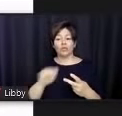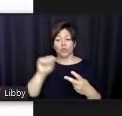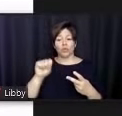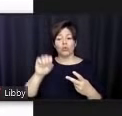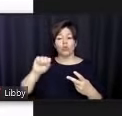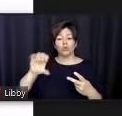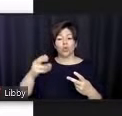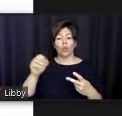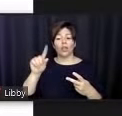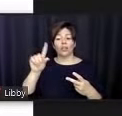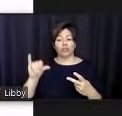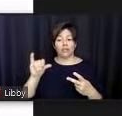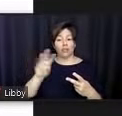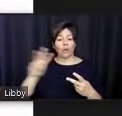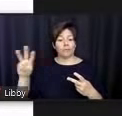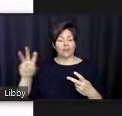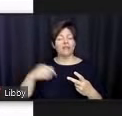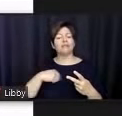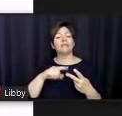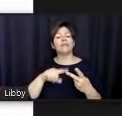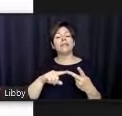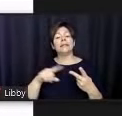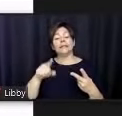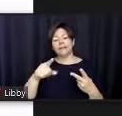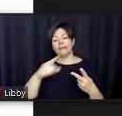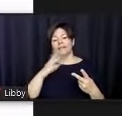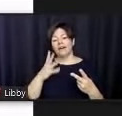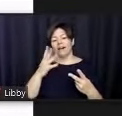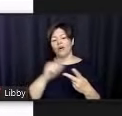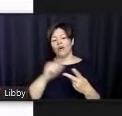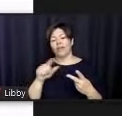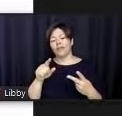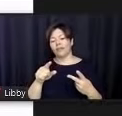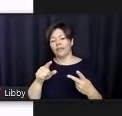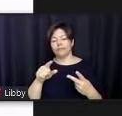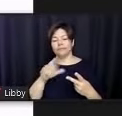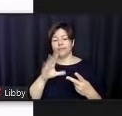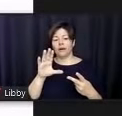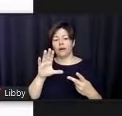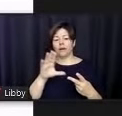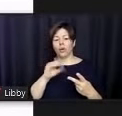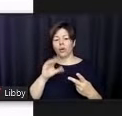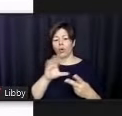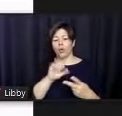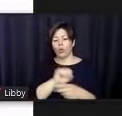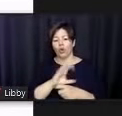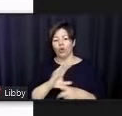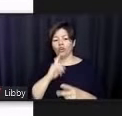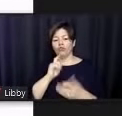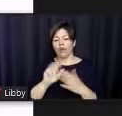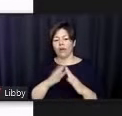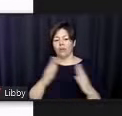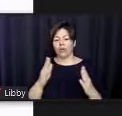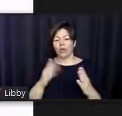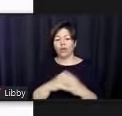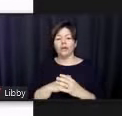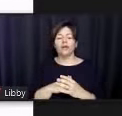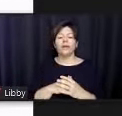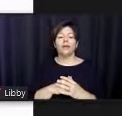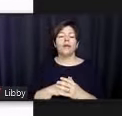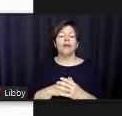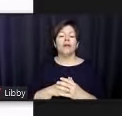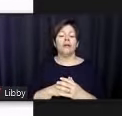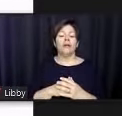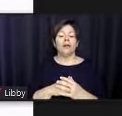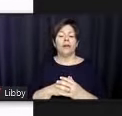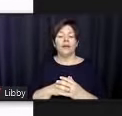that I authored with a colleague that I write. I'm writing multiple books with Michelle from the University of South Carolina. And